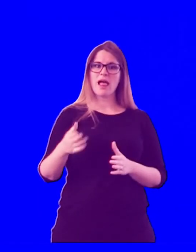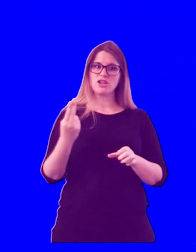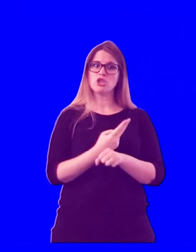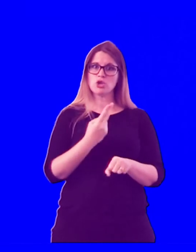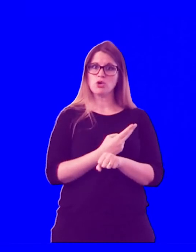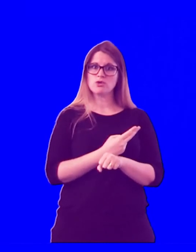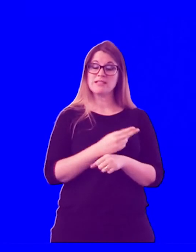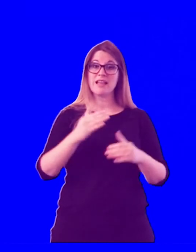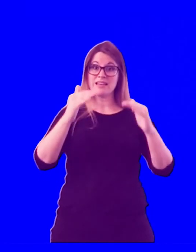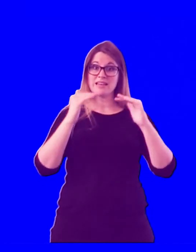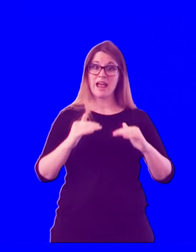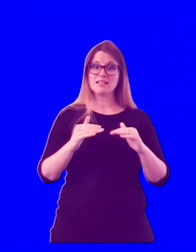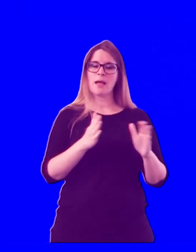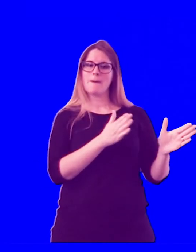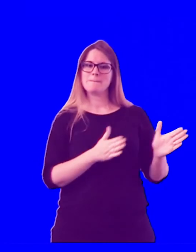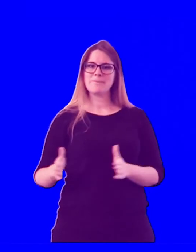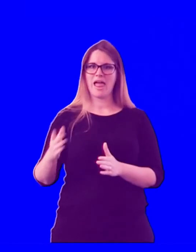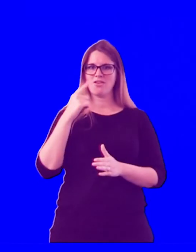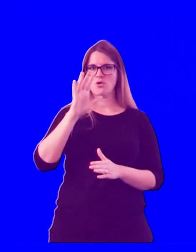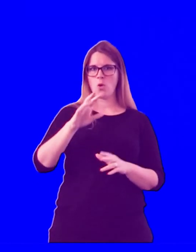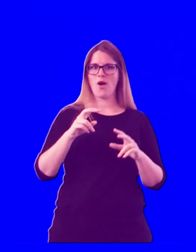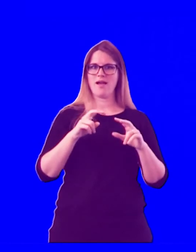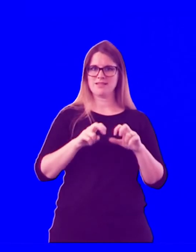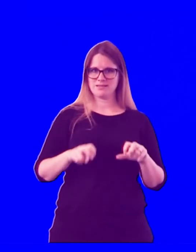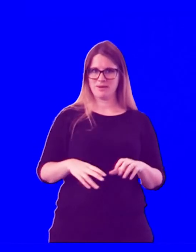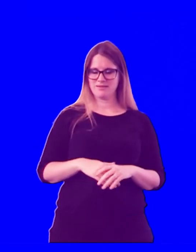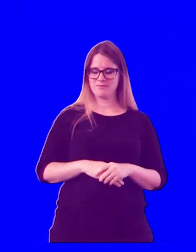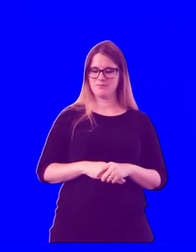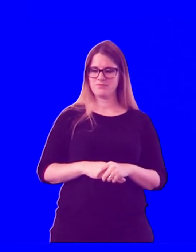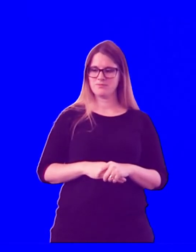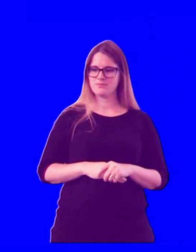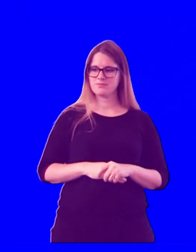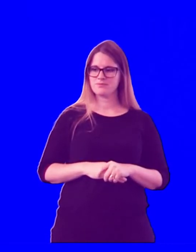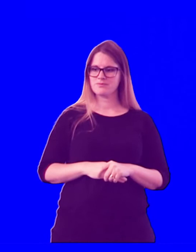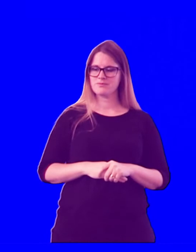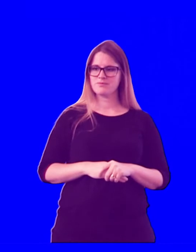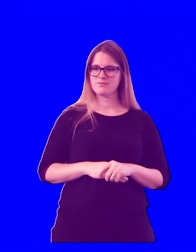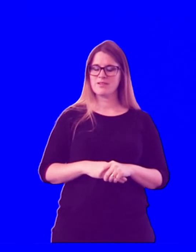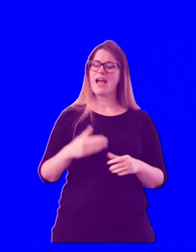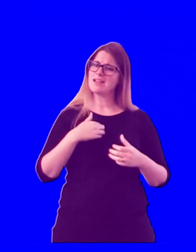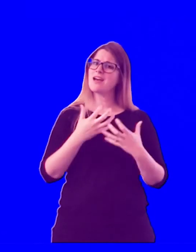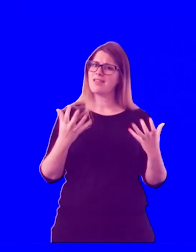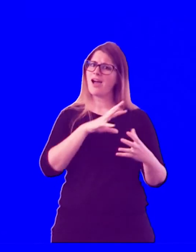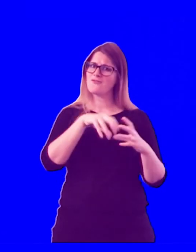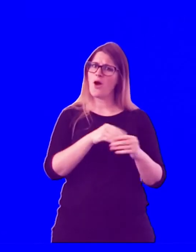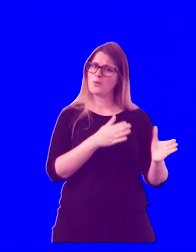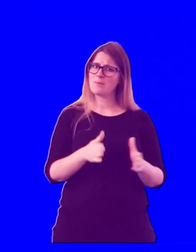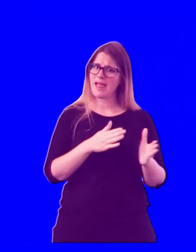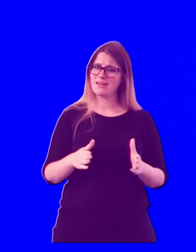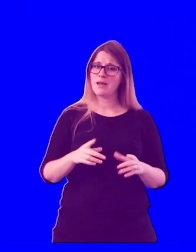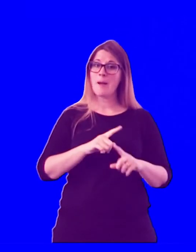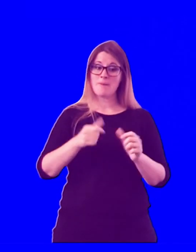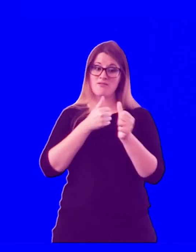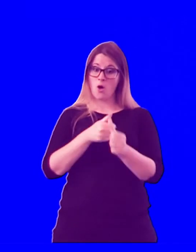through and evaluating, the next step is for you to plan for an assessment. Now, there's a lot that goes into that. But by